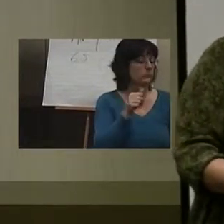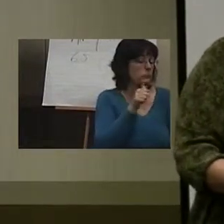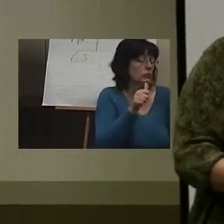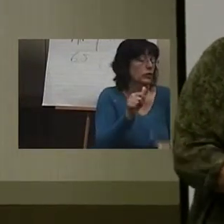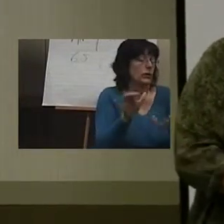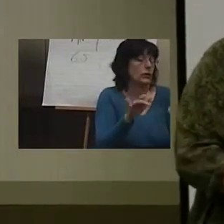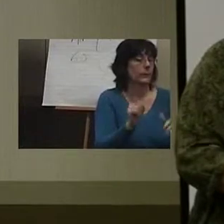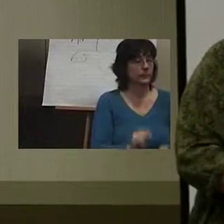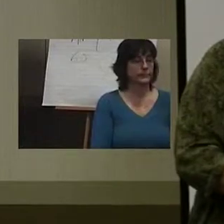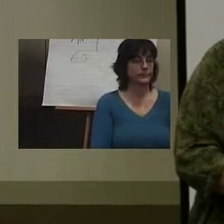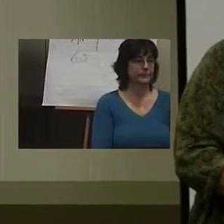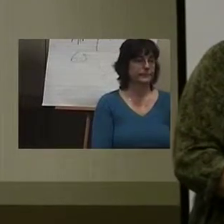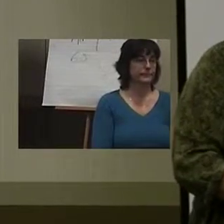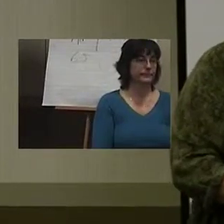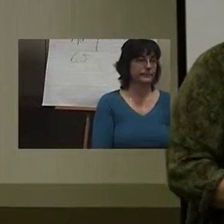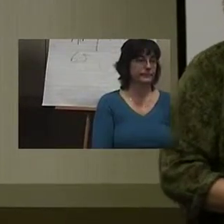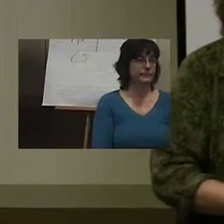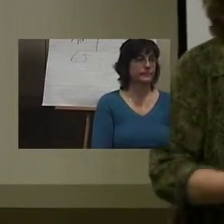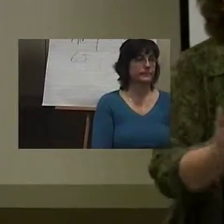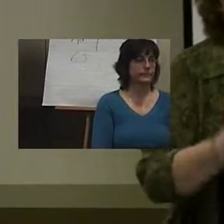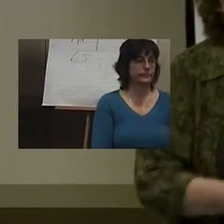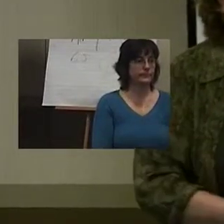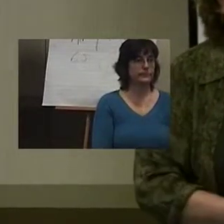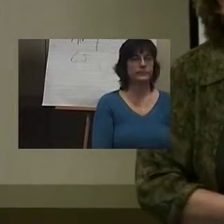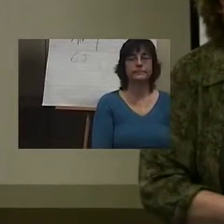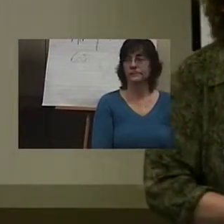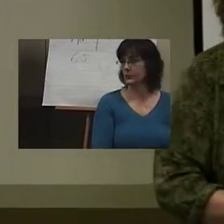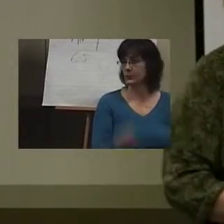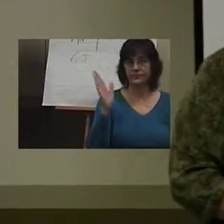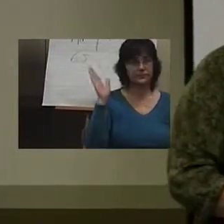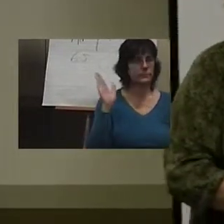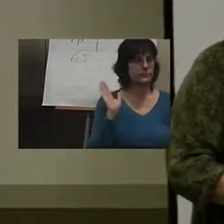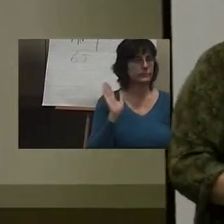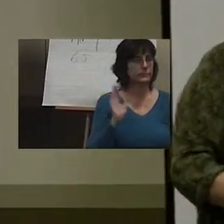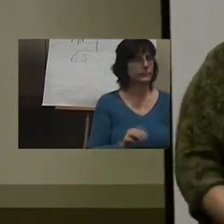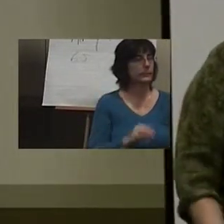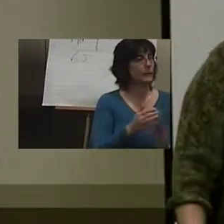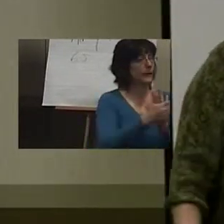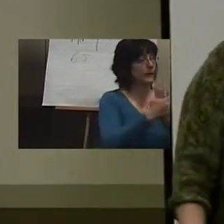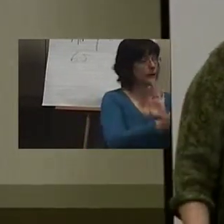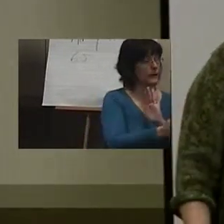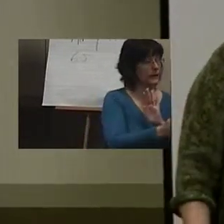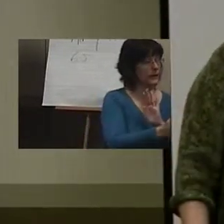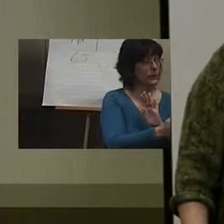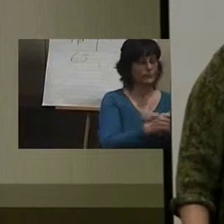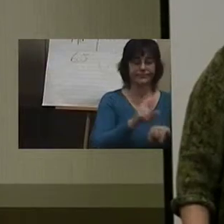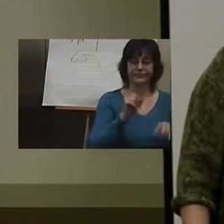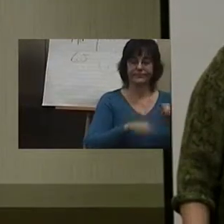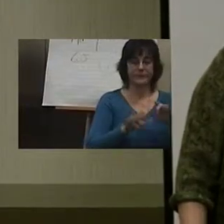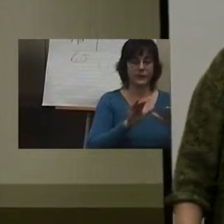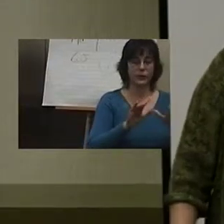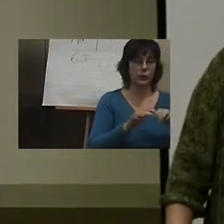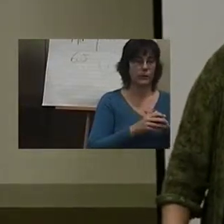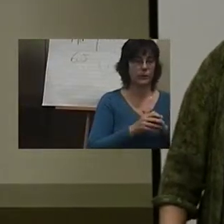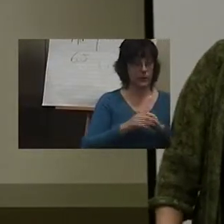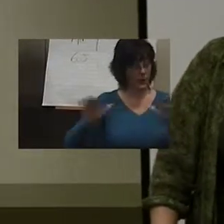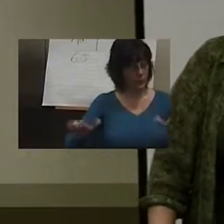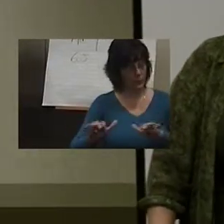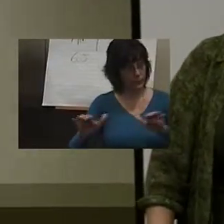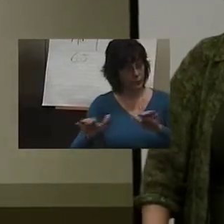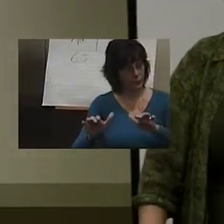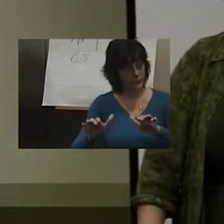skill. Okay? And we have it right here. Skill, they can't do it.